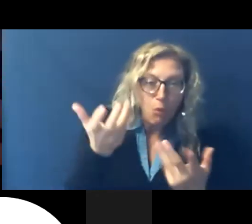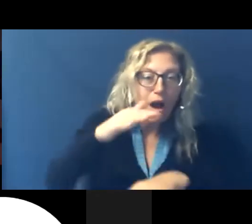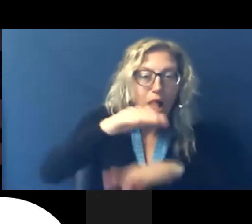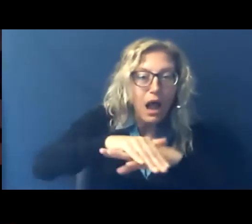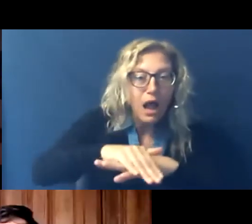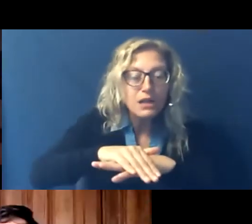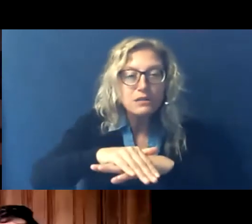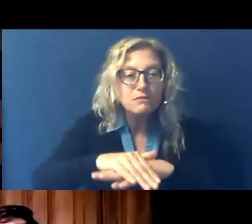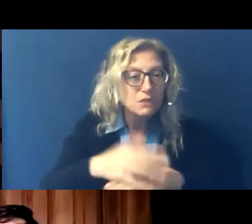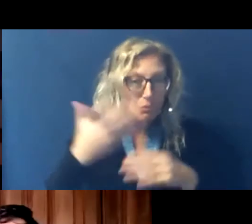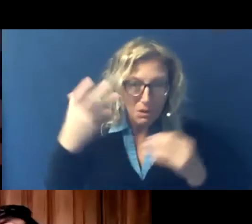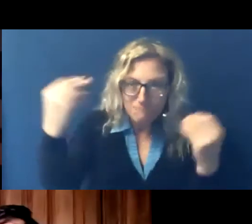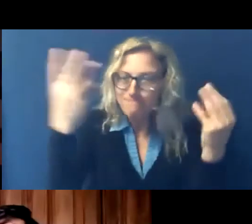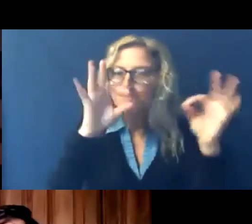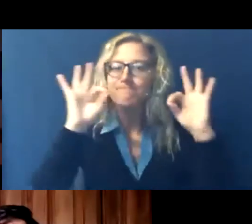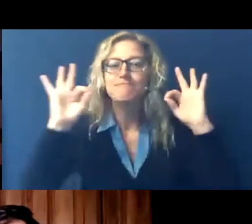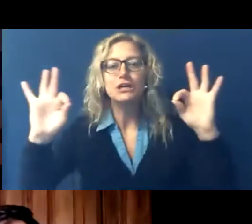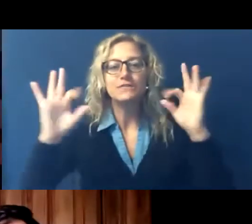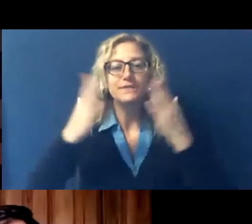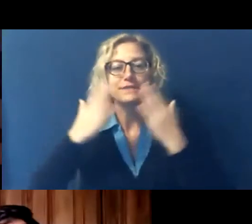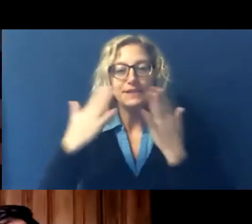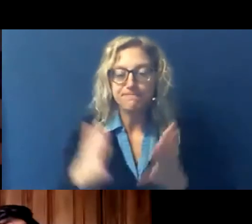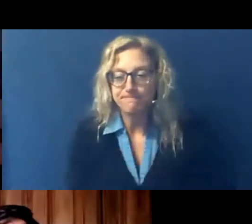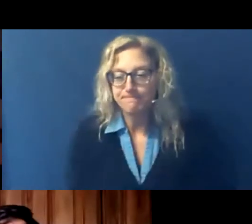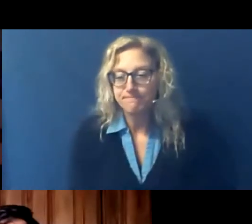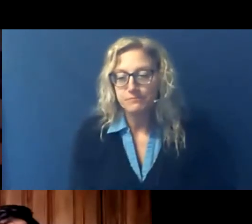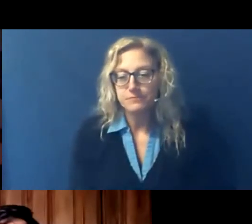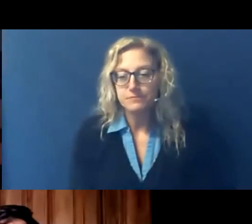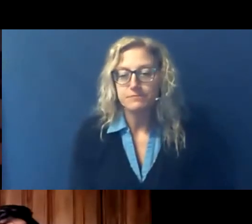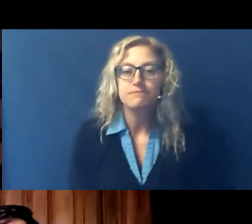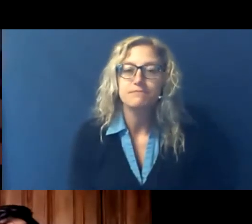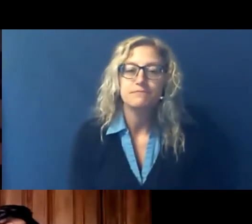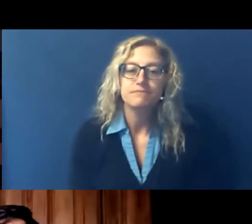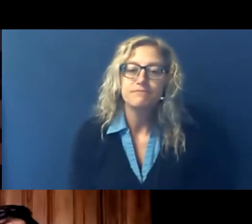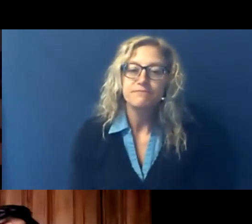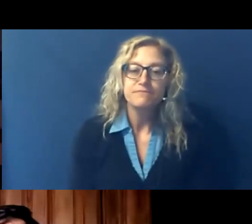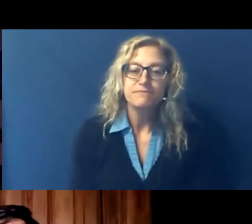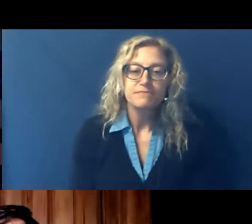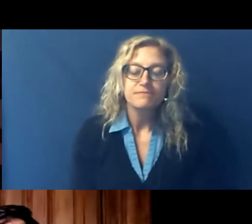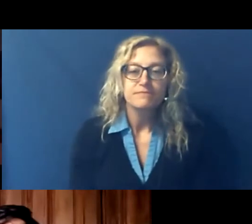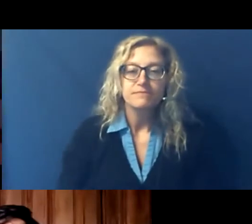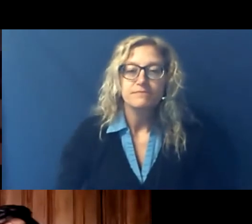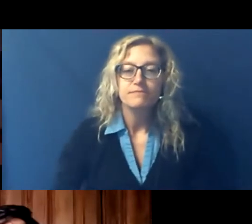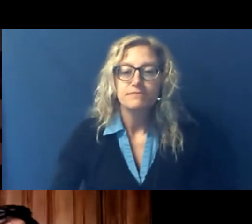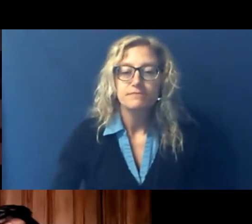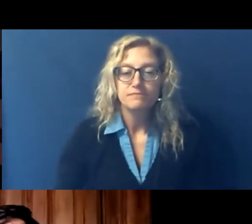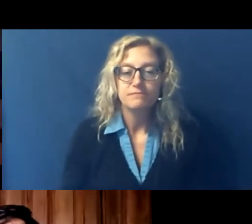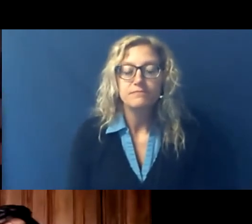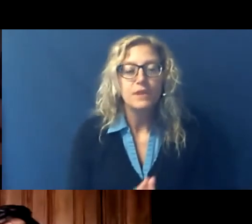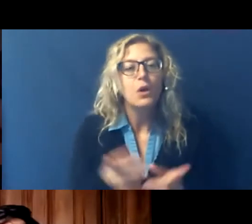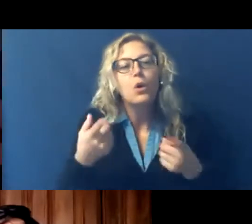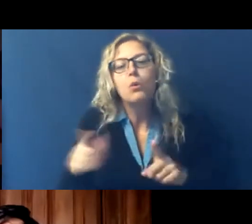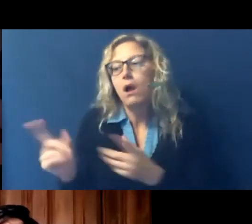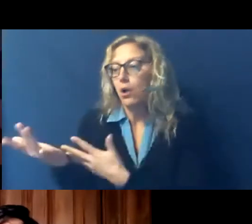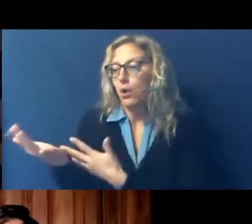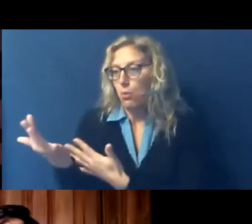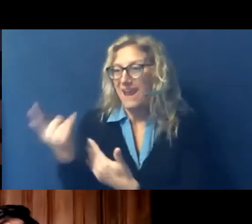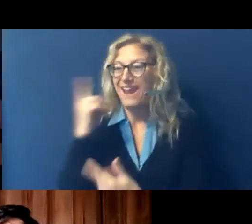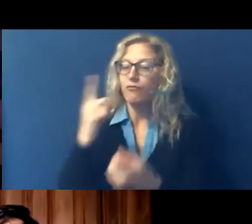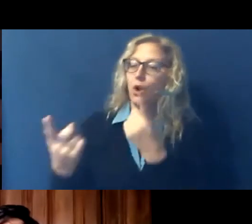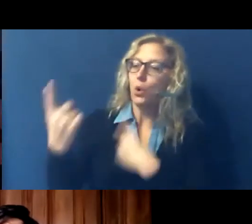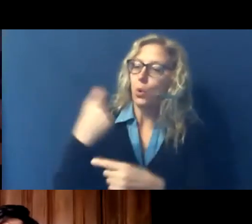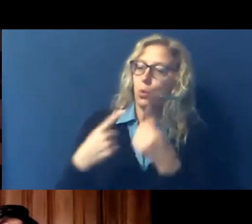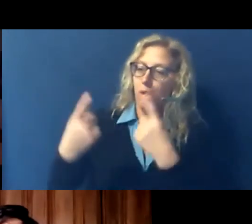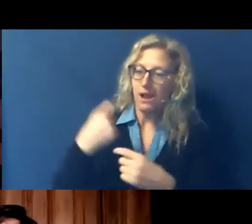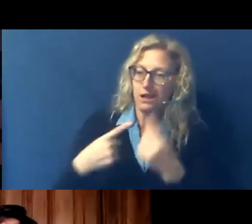so we're all on? Thank you. Okay, while we're waiting for the questions to